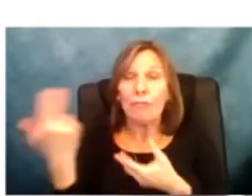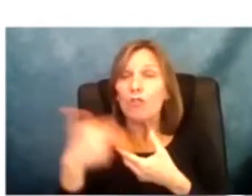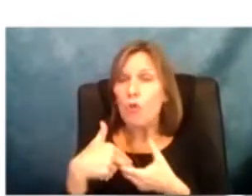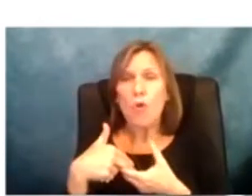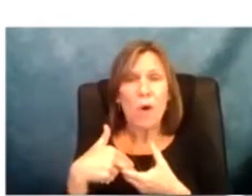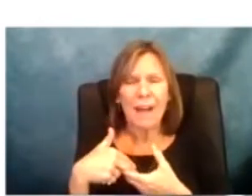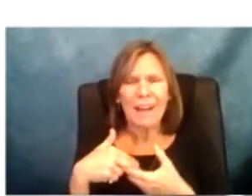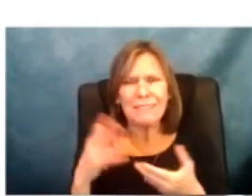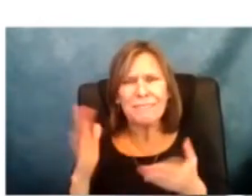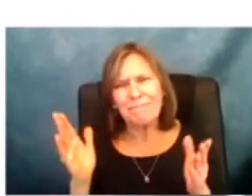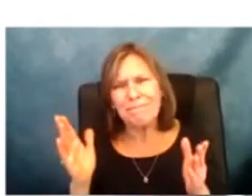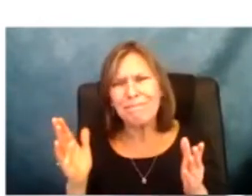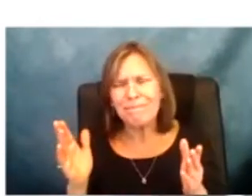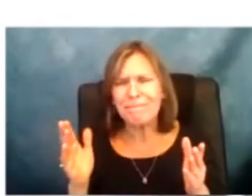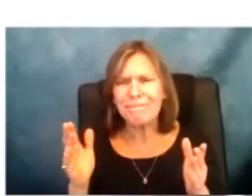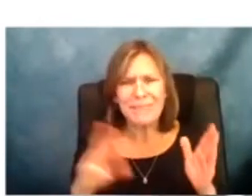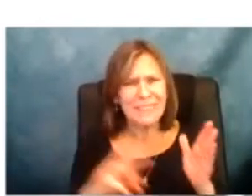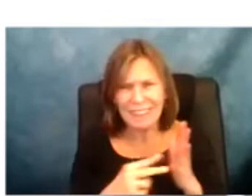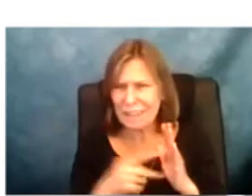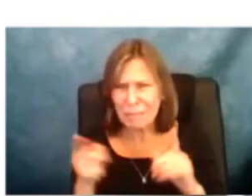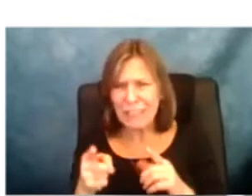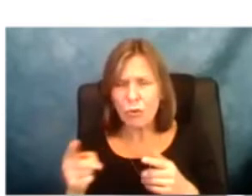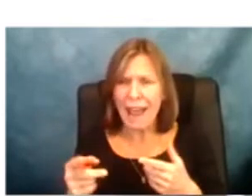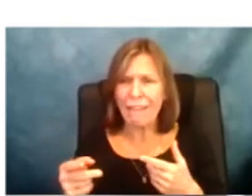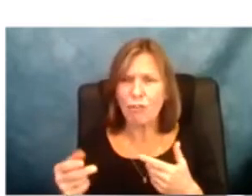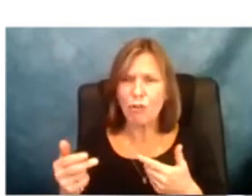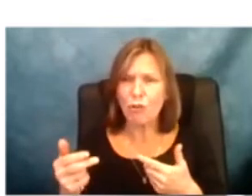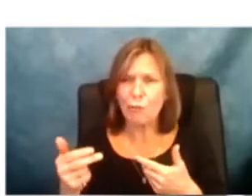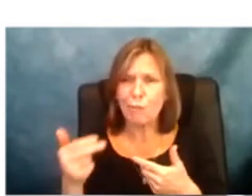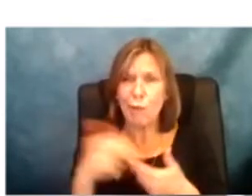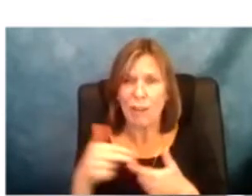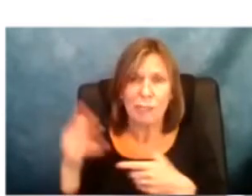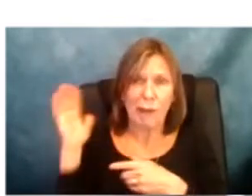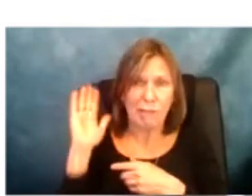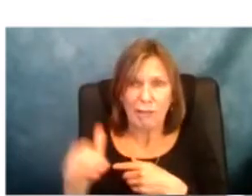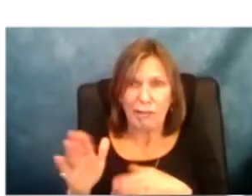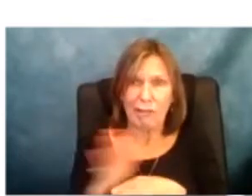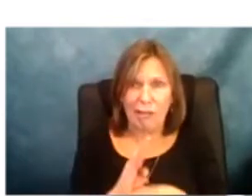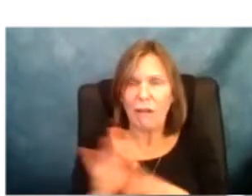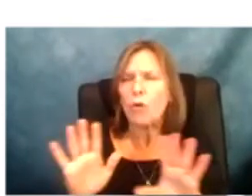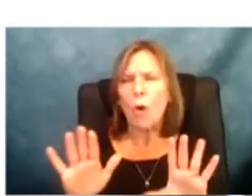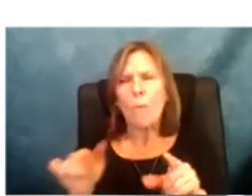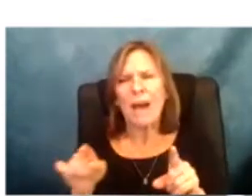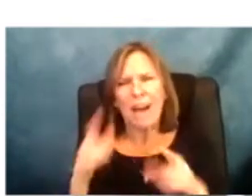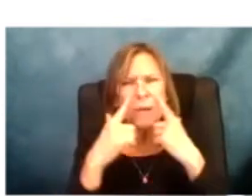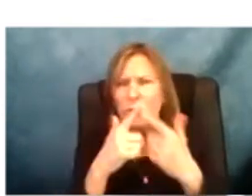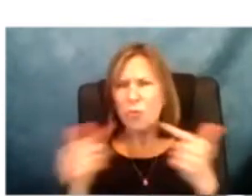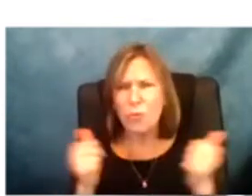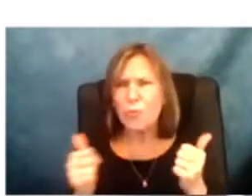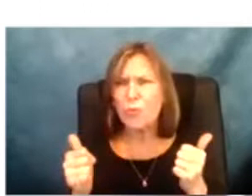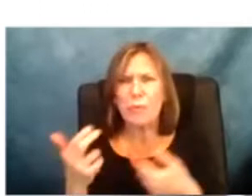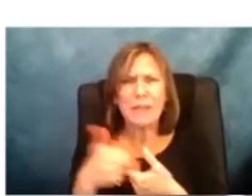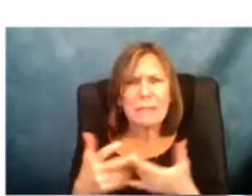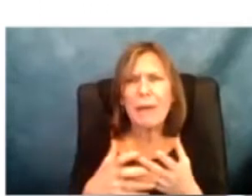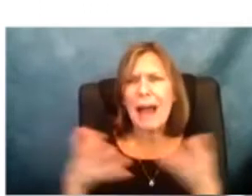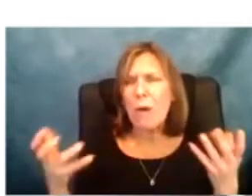have to participate to, and you would participate to the extent that you want, really. It's right now we're kind of functioning as a listserv.